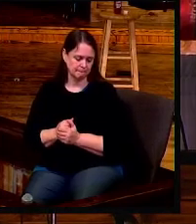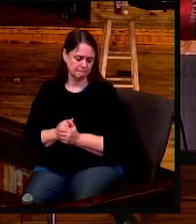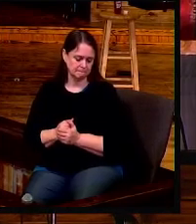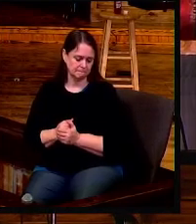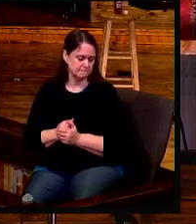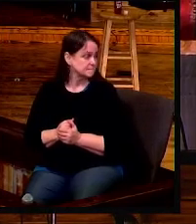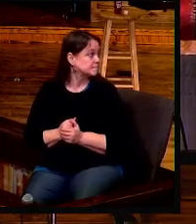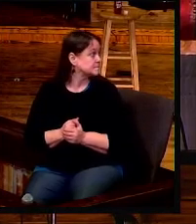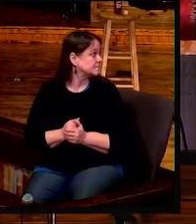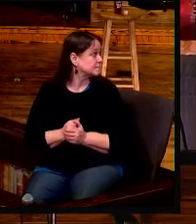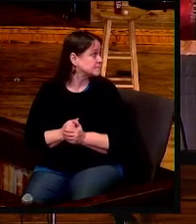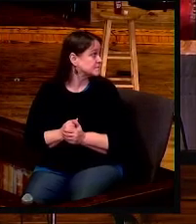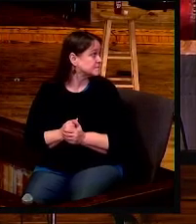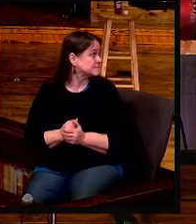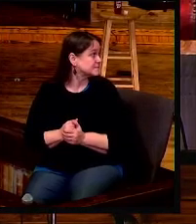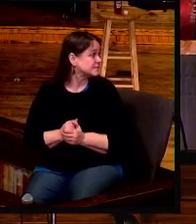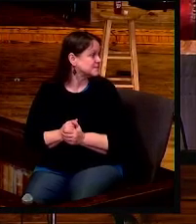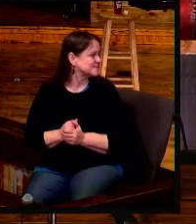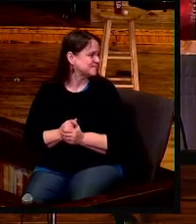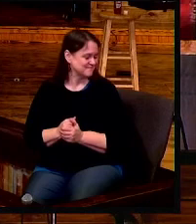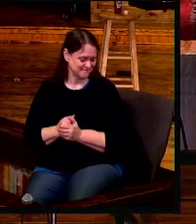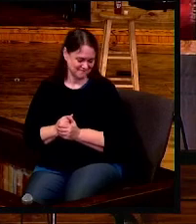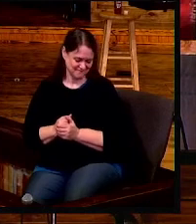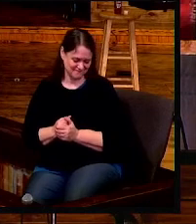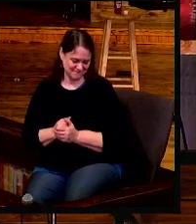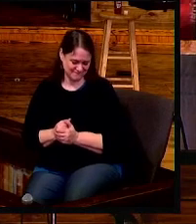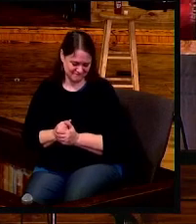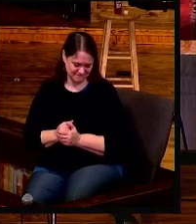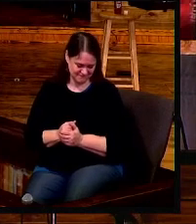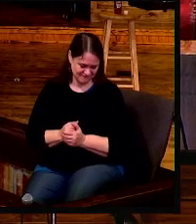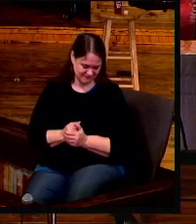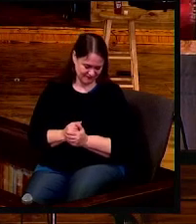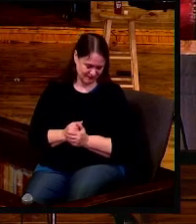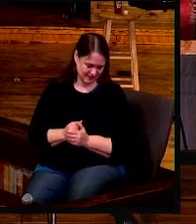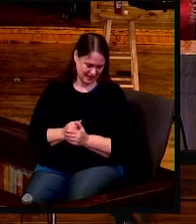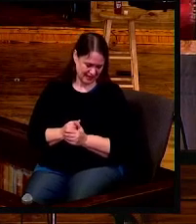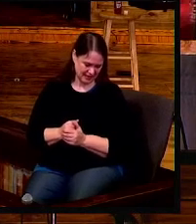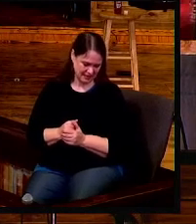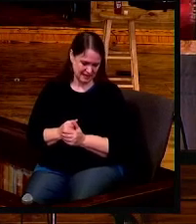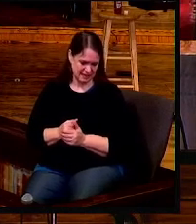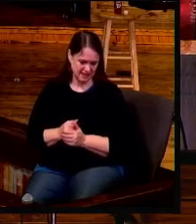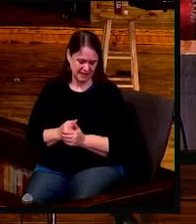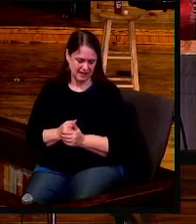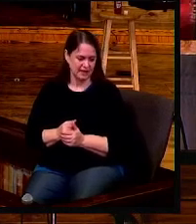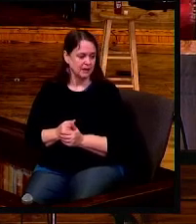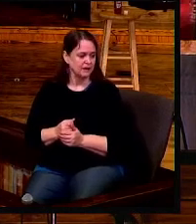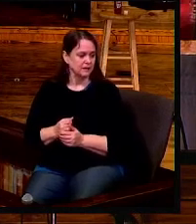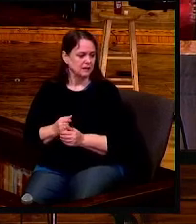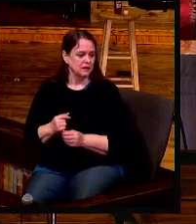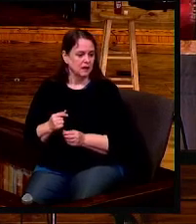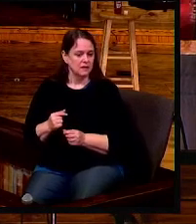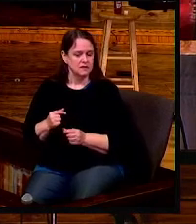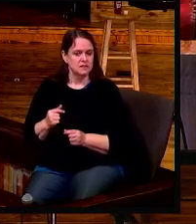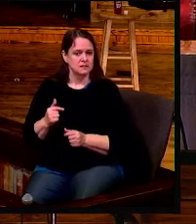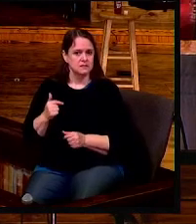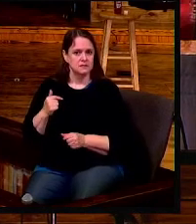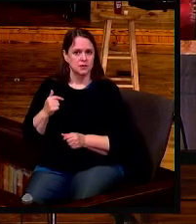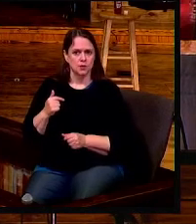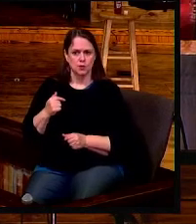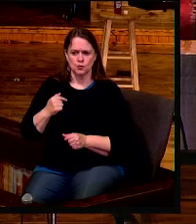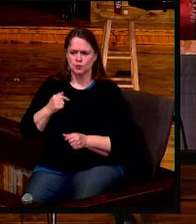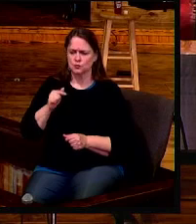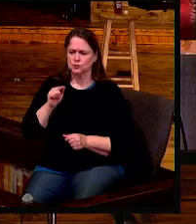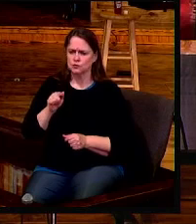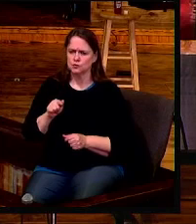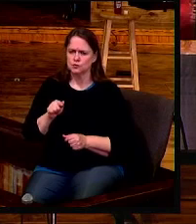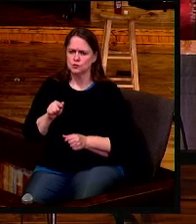Now, you don't need all the other stuff that they do all there. But there's a certain tone that comes when you're a boss, and you have to have a certain type of